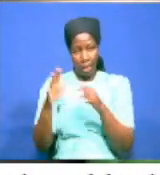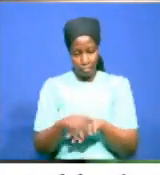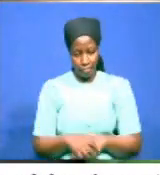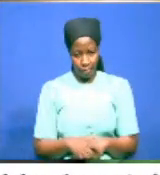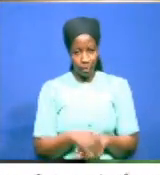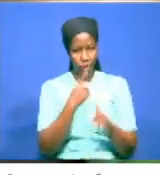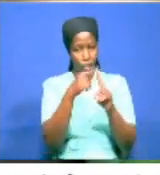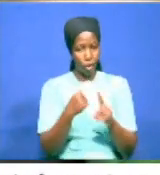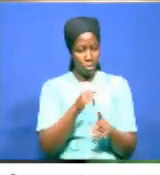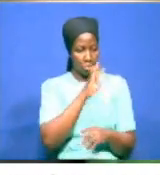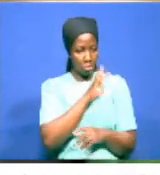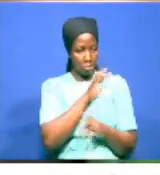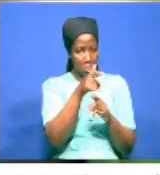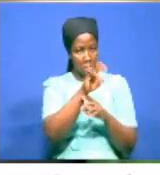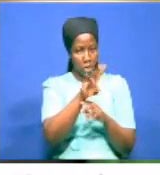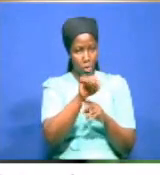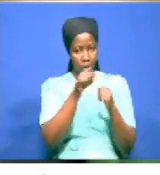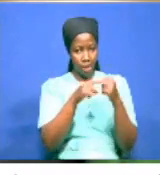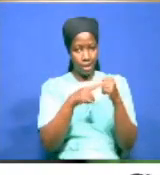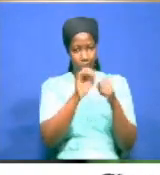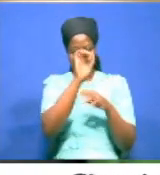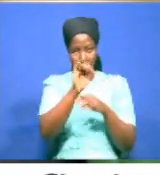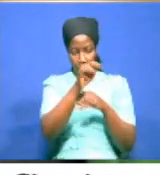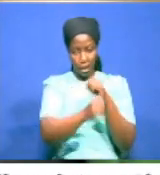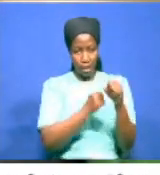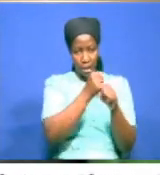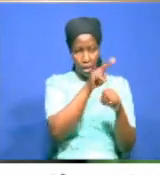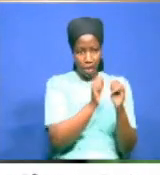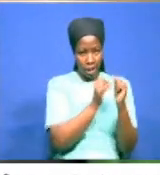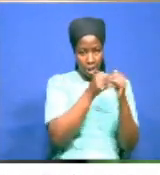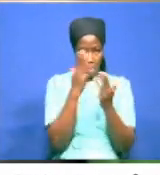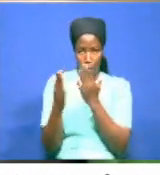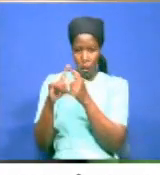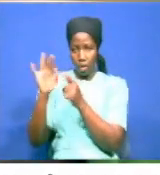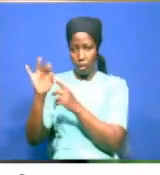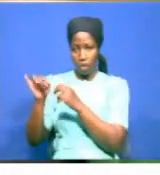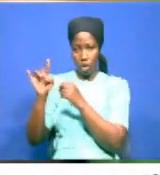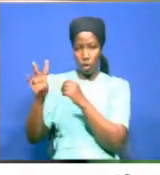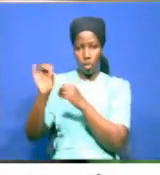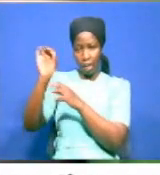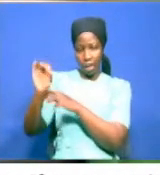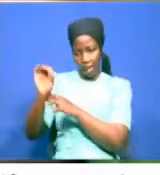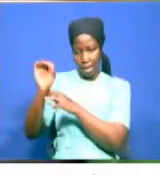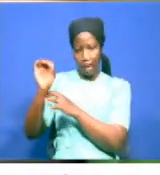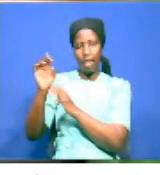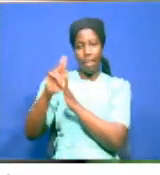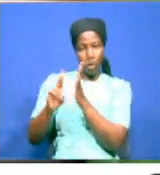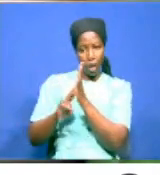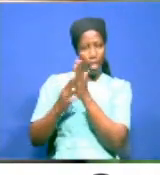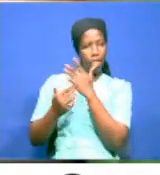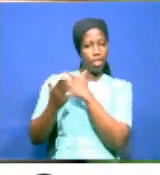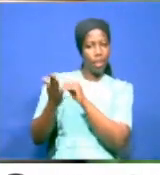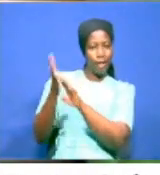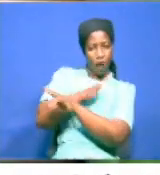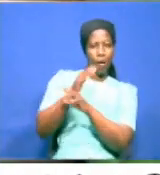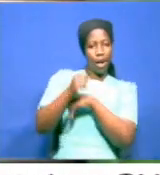by 2.7% in 2018 compared to 3.2% recorded in the previous year.